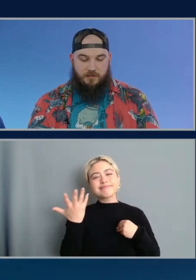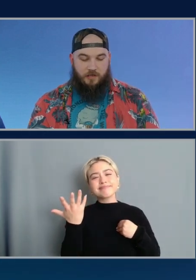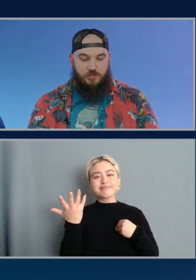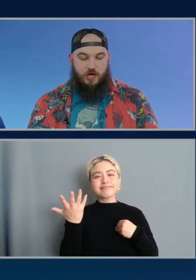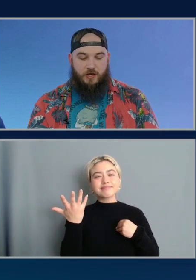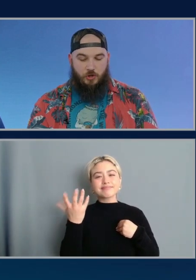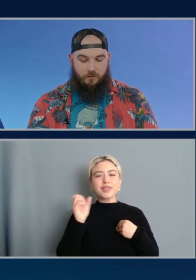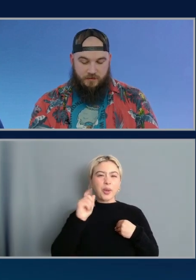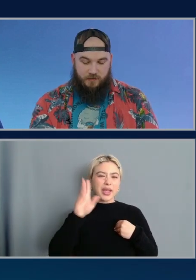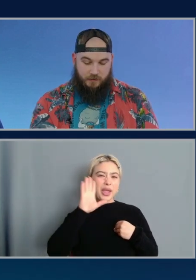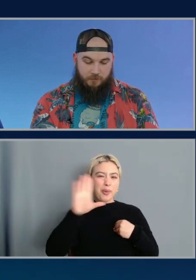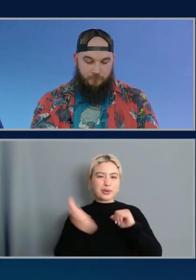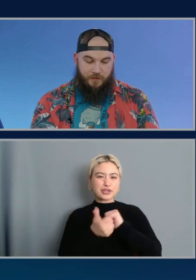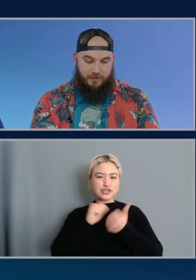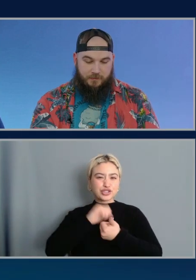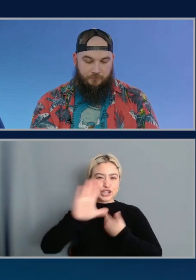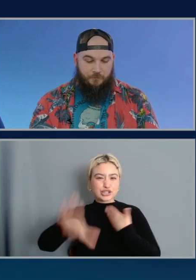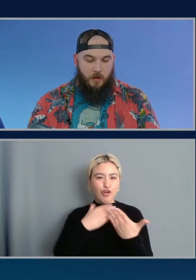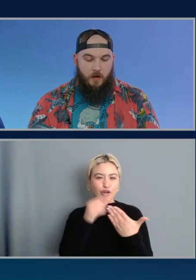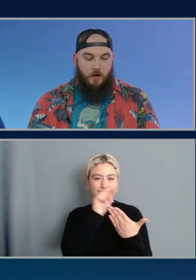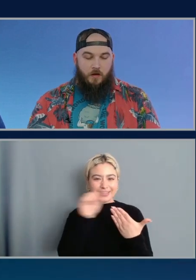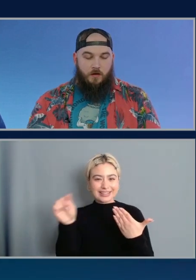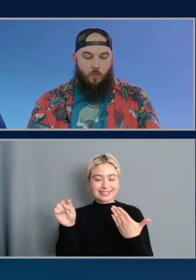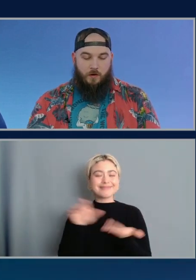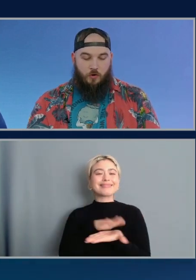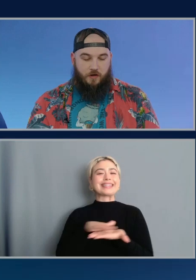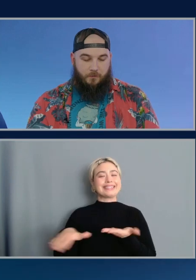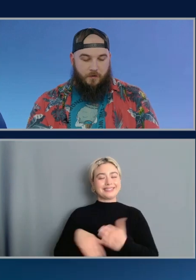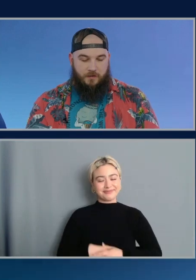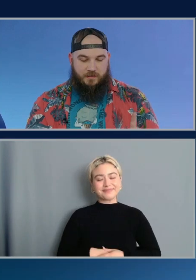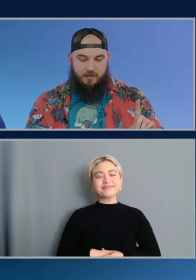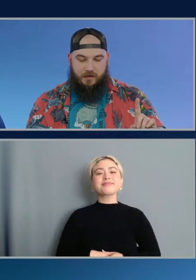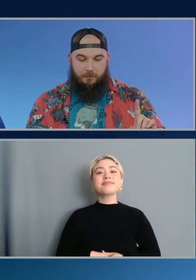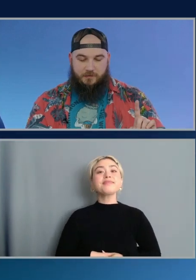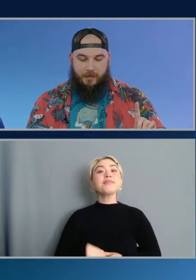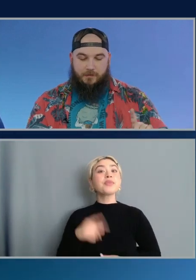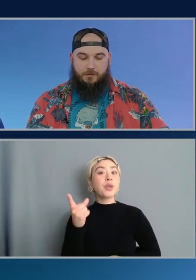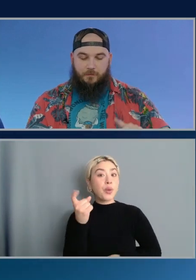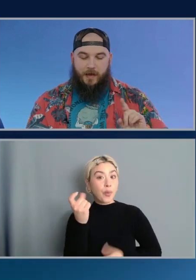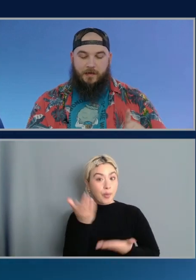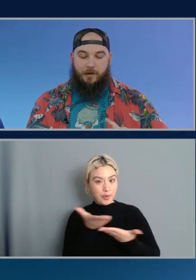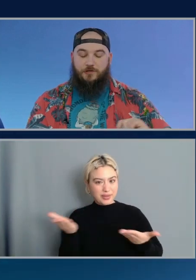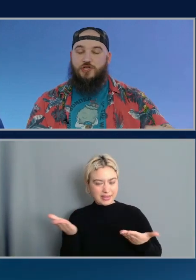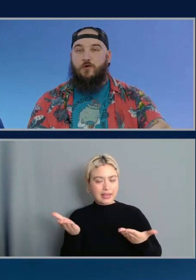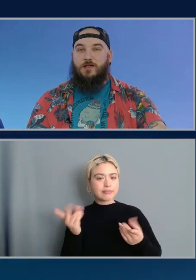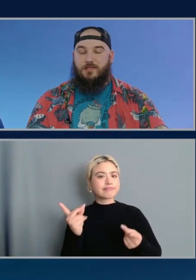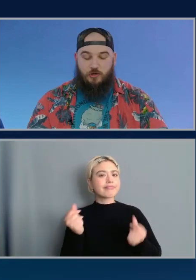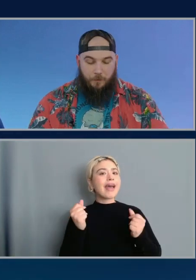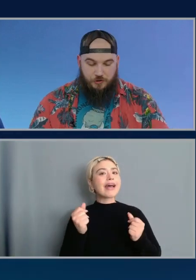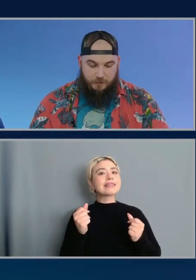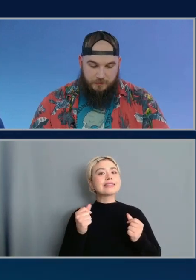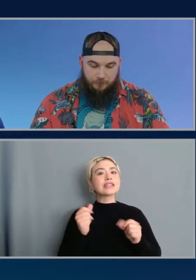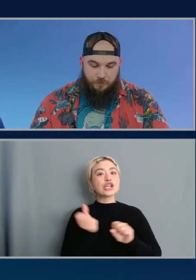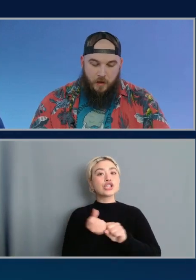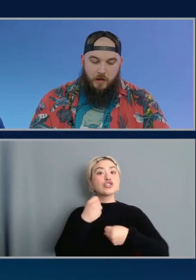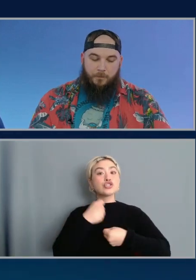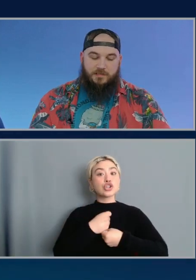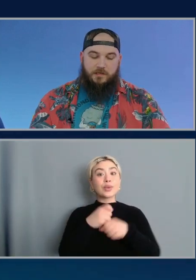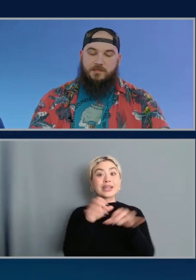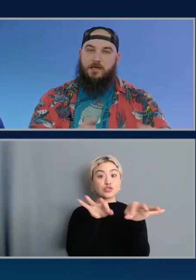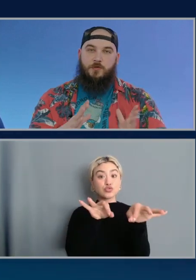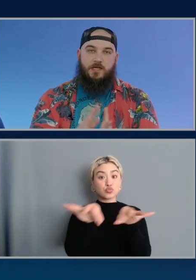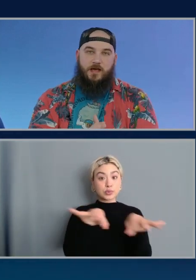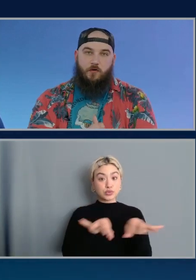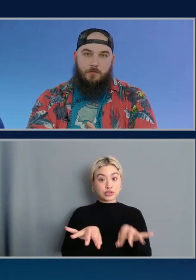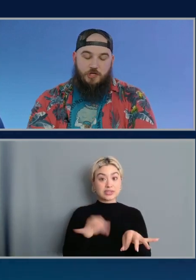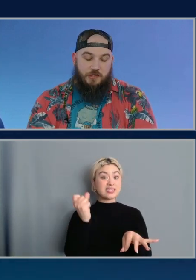it, it's gonna change all of these things. Nice. One more thing, and this is going to take a couple of seconds. I can click Generate Descriptions. Basically,